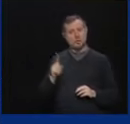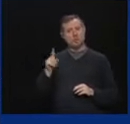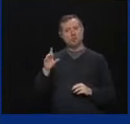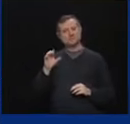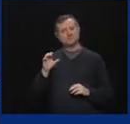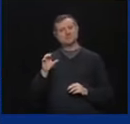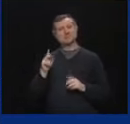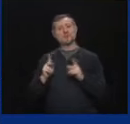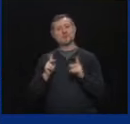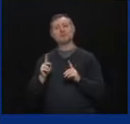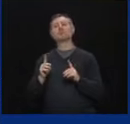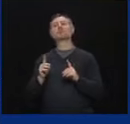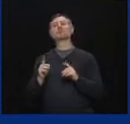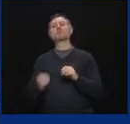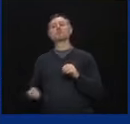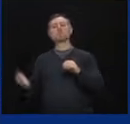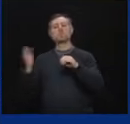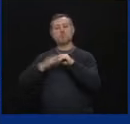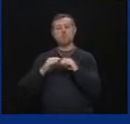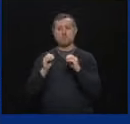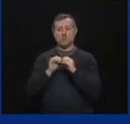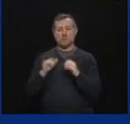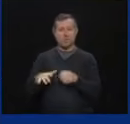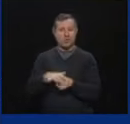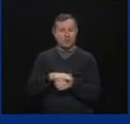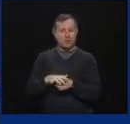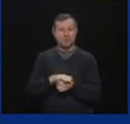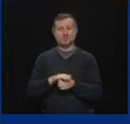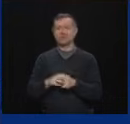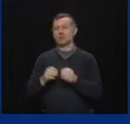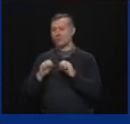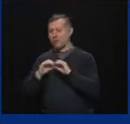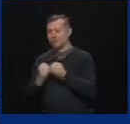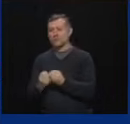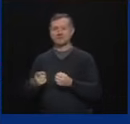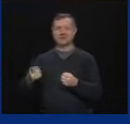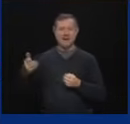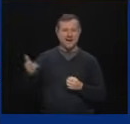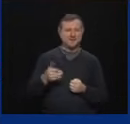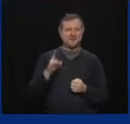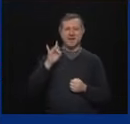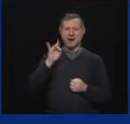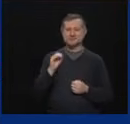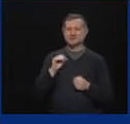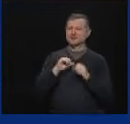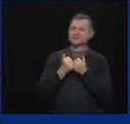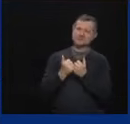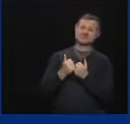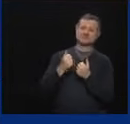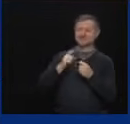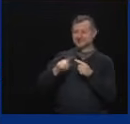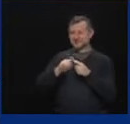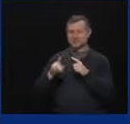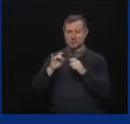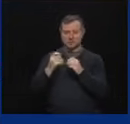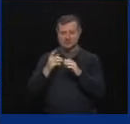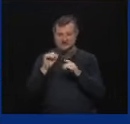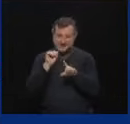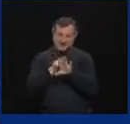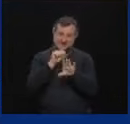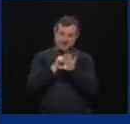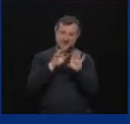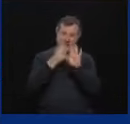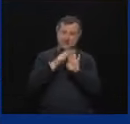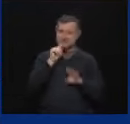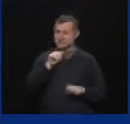working with local organizations, literally hiring 80 organizations who have boots on the ground going door to door. And I was so